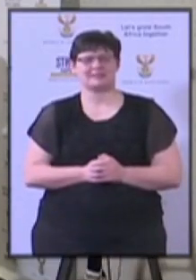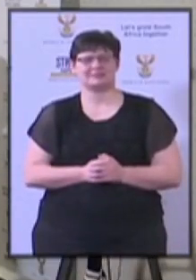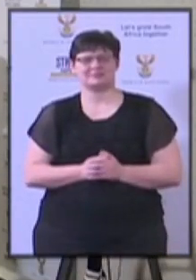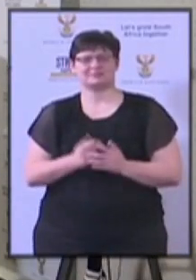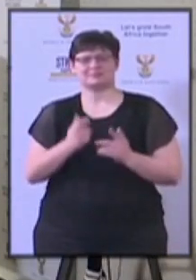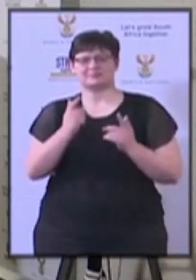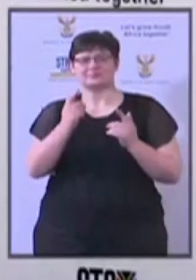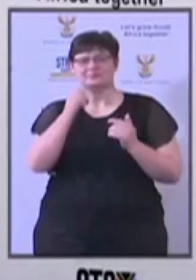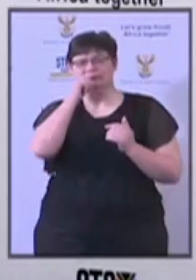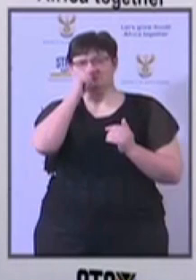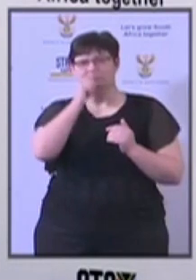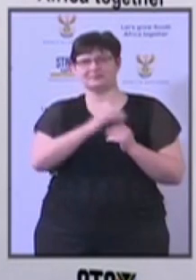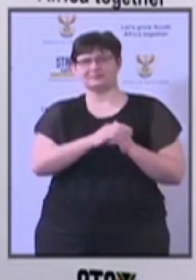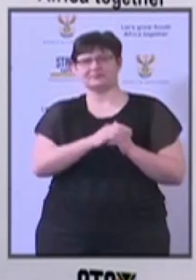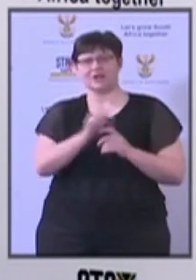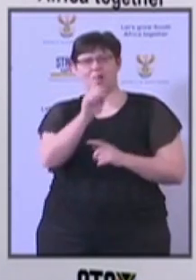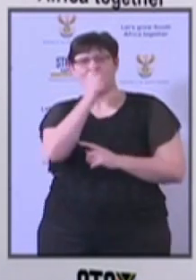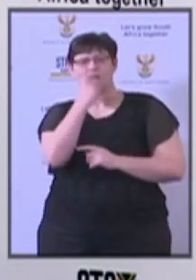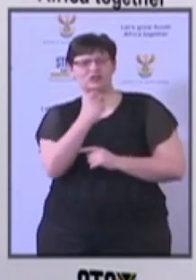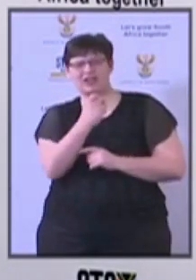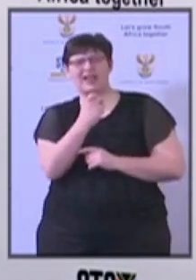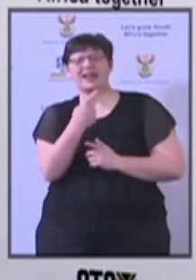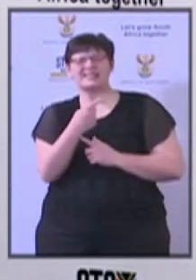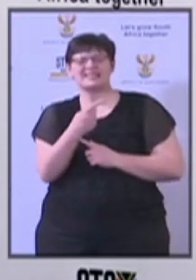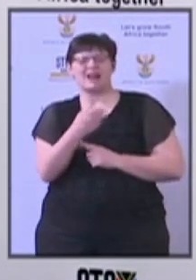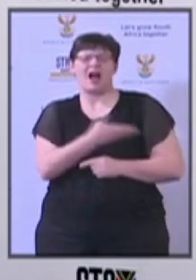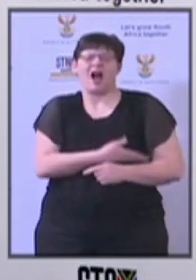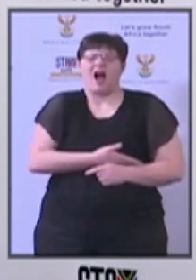Yes, the question here is the partial